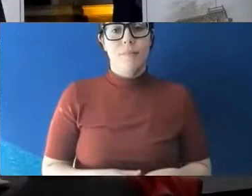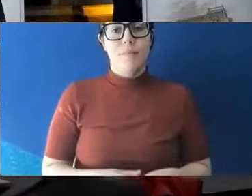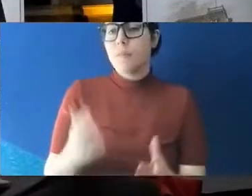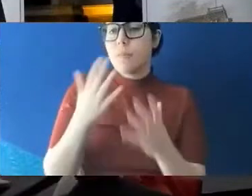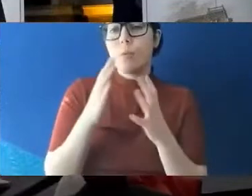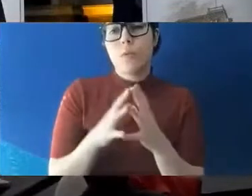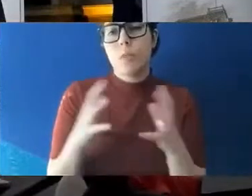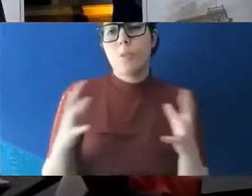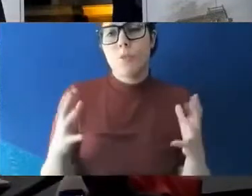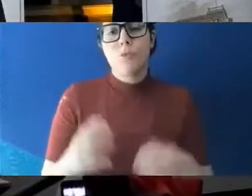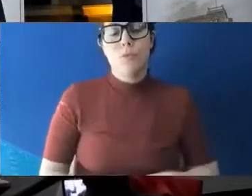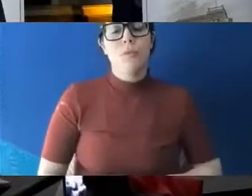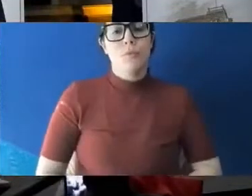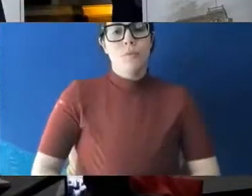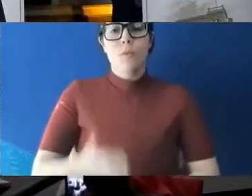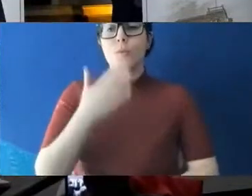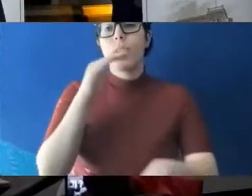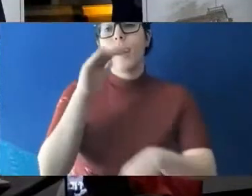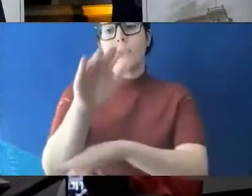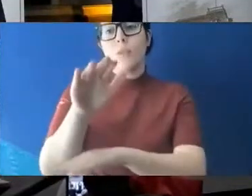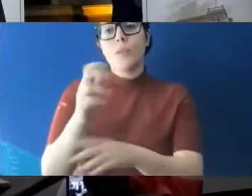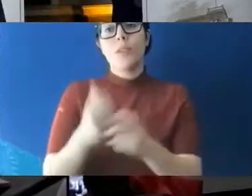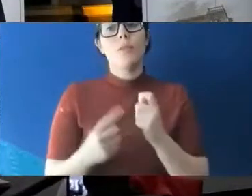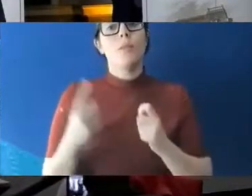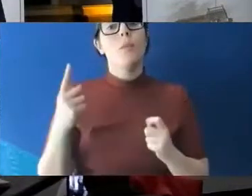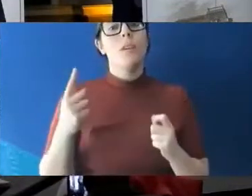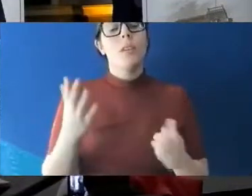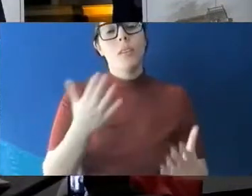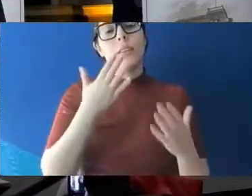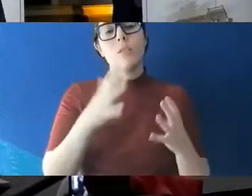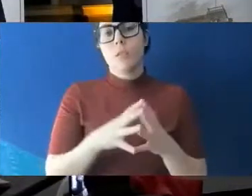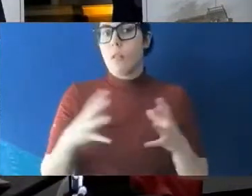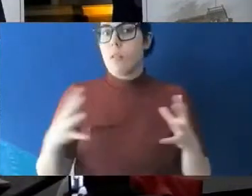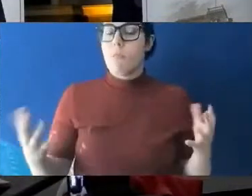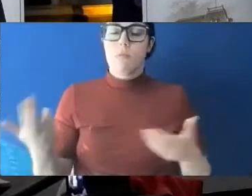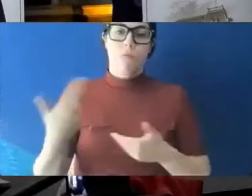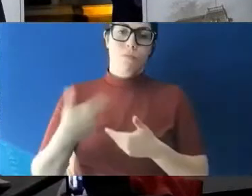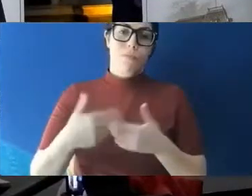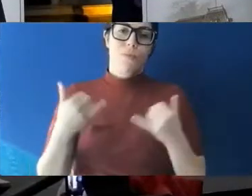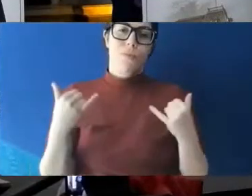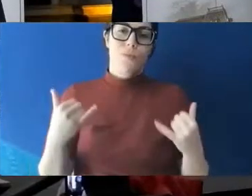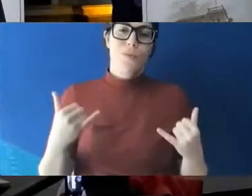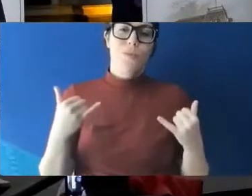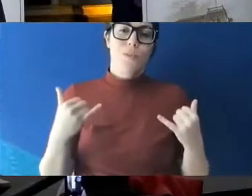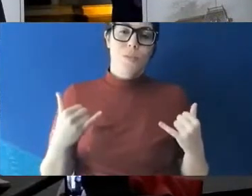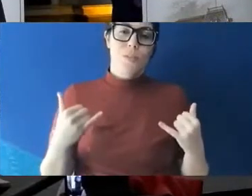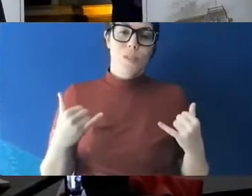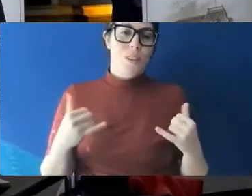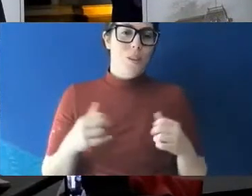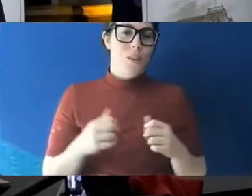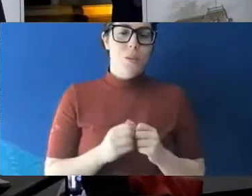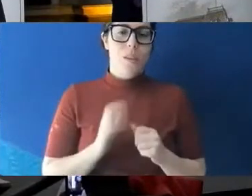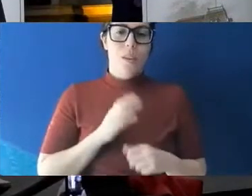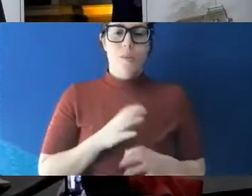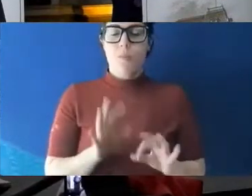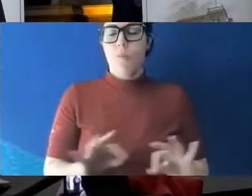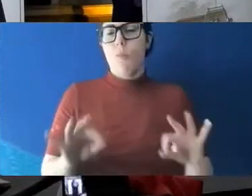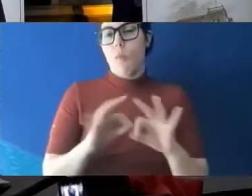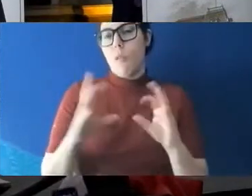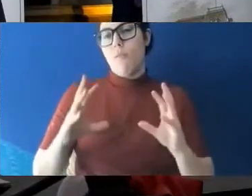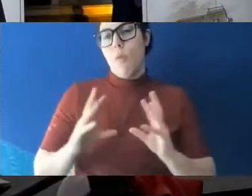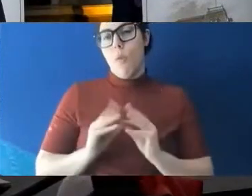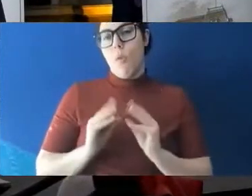Thank you so much. Good afternoon, everyone, and thank you so much for participating in this very, very important